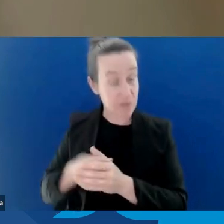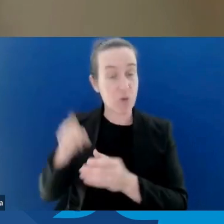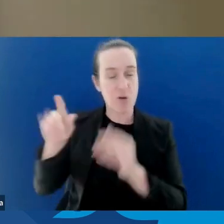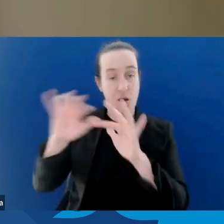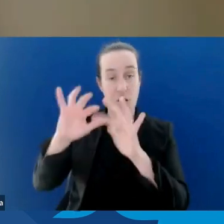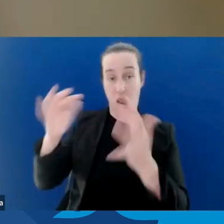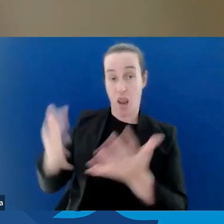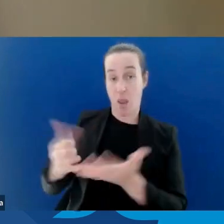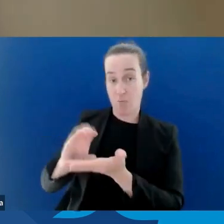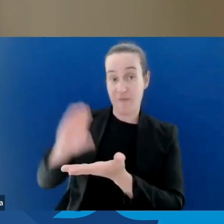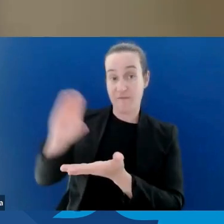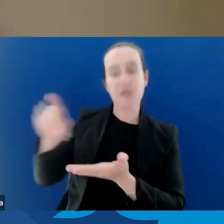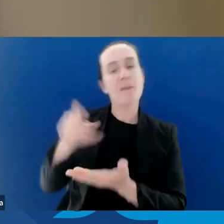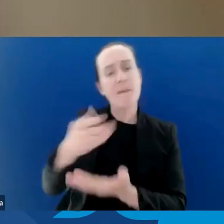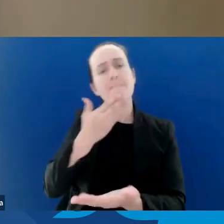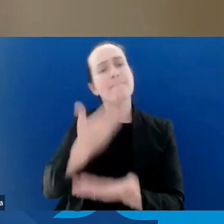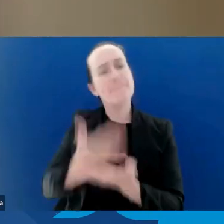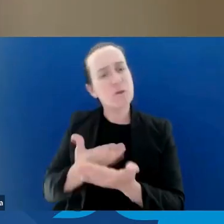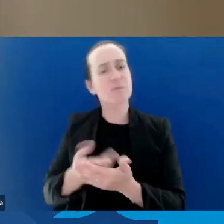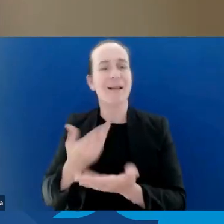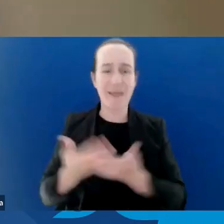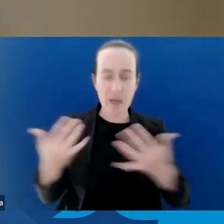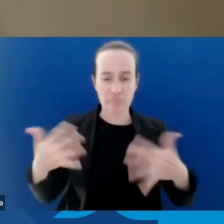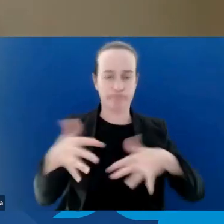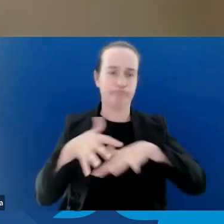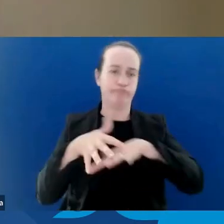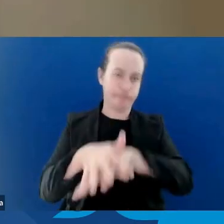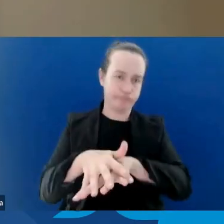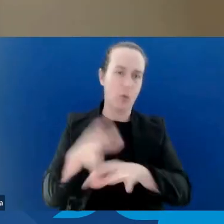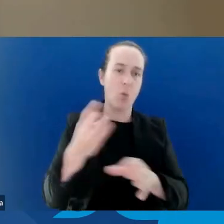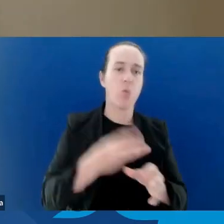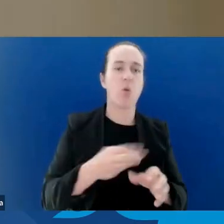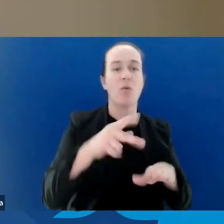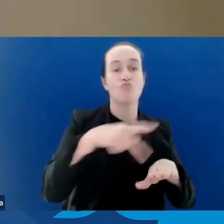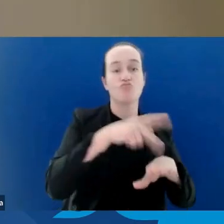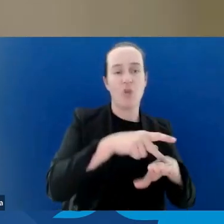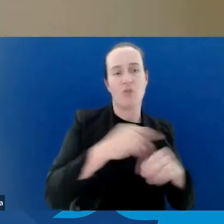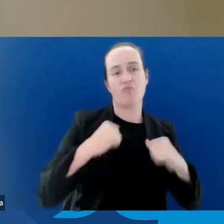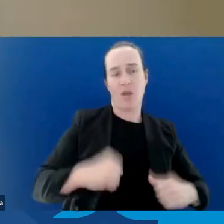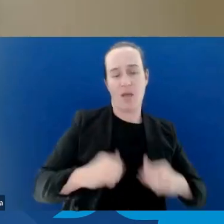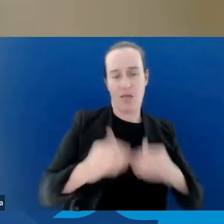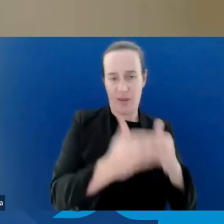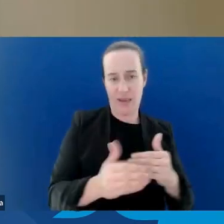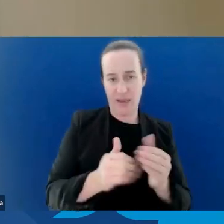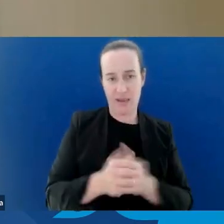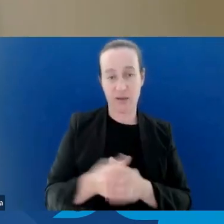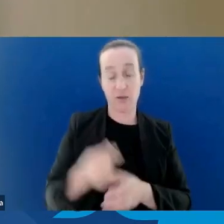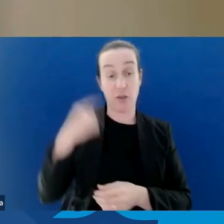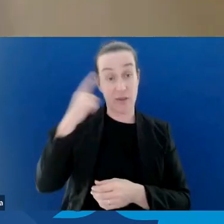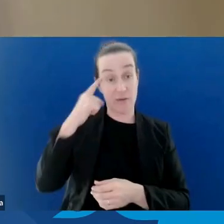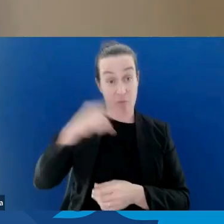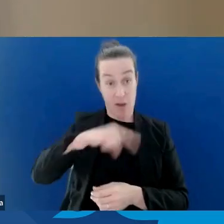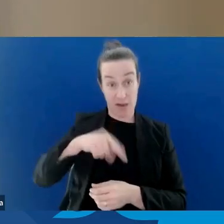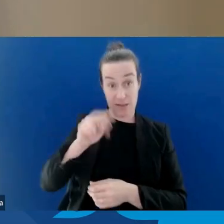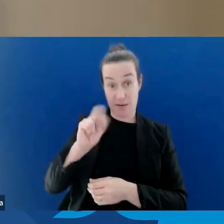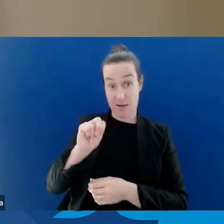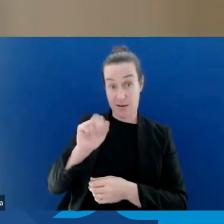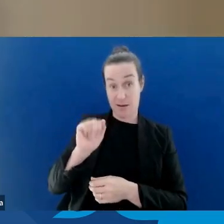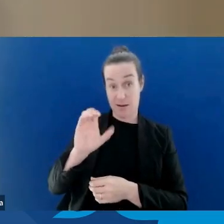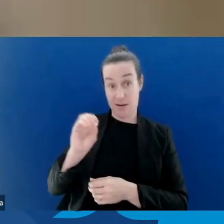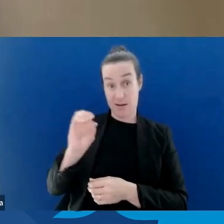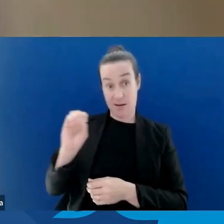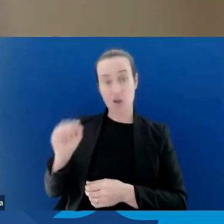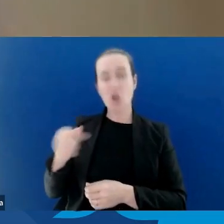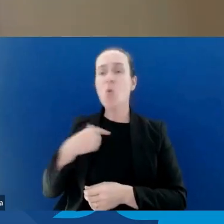that it is possible to integrate it within primary healthcare. So I think from an NACOSA perspective, we're saying we want to start seeing